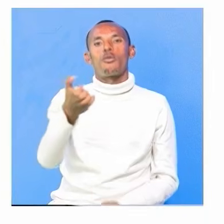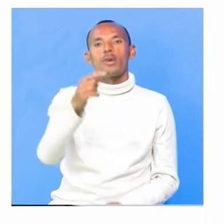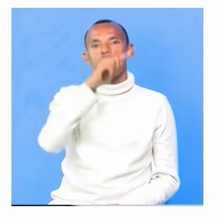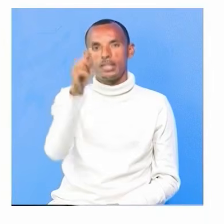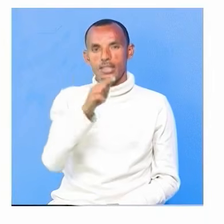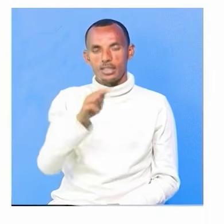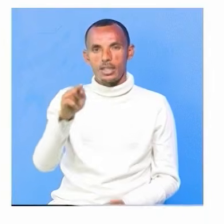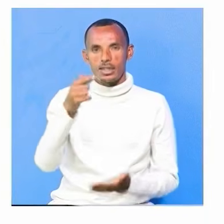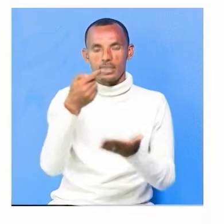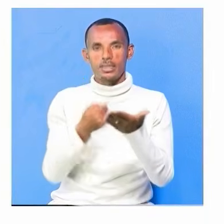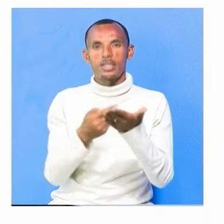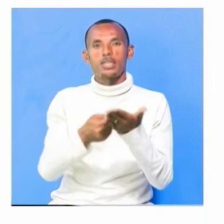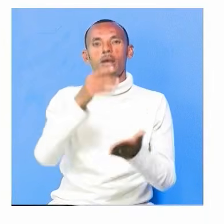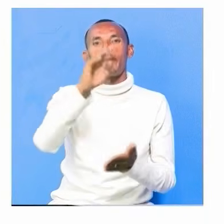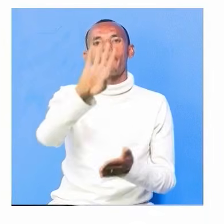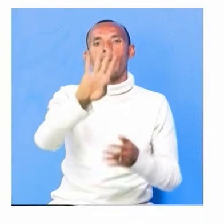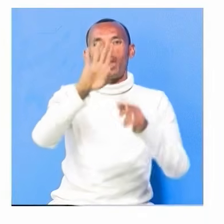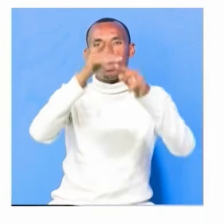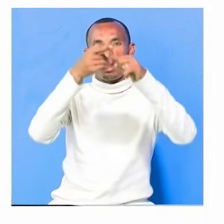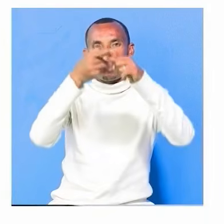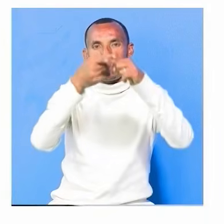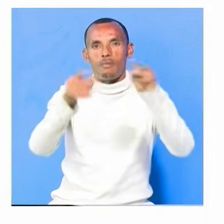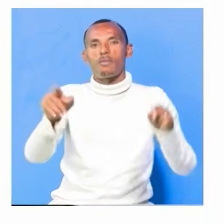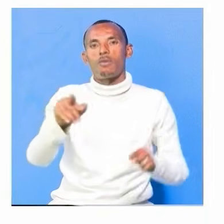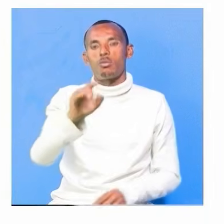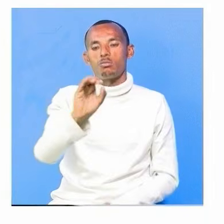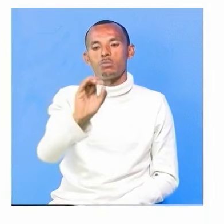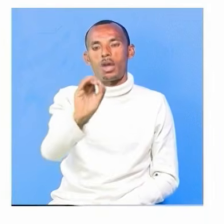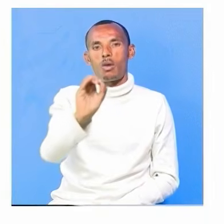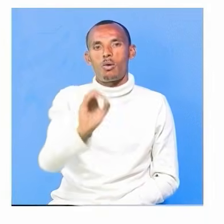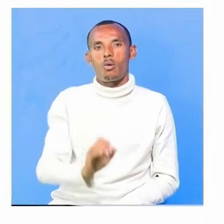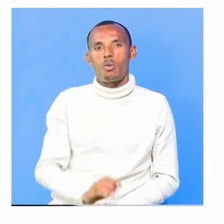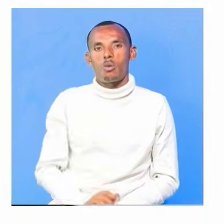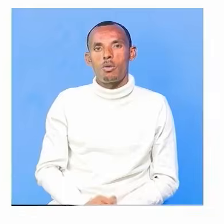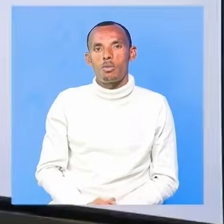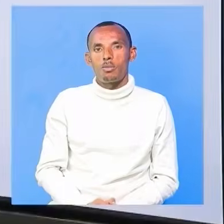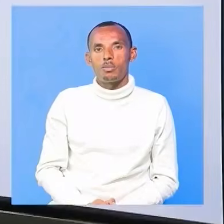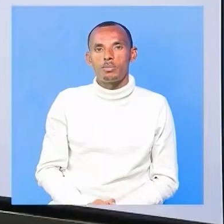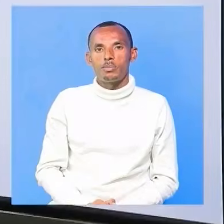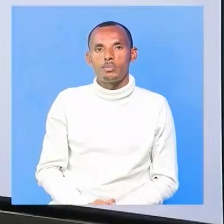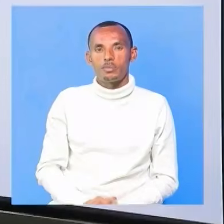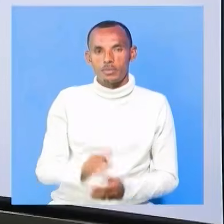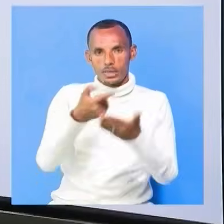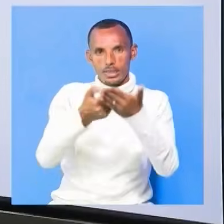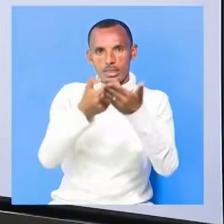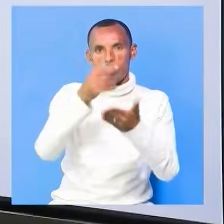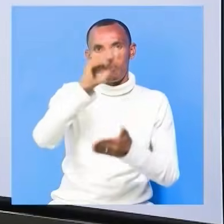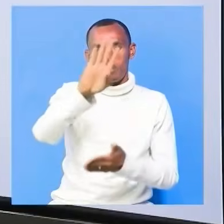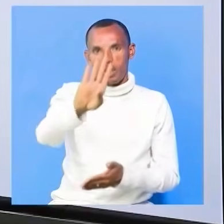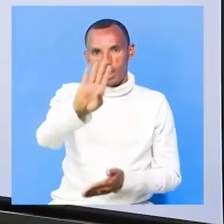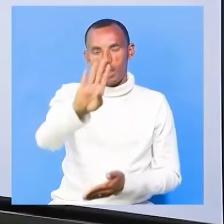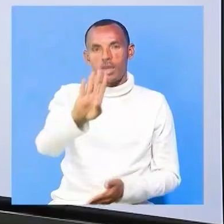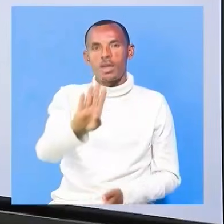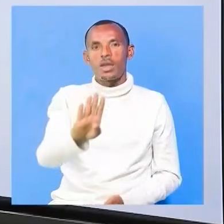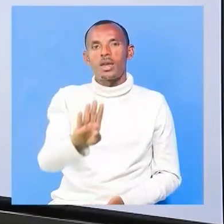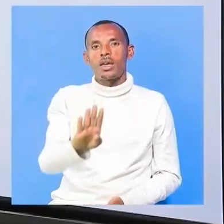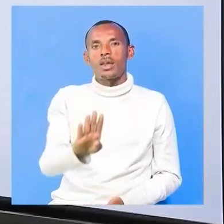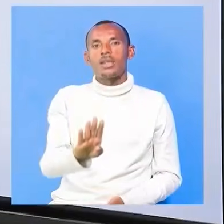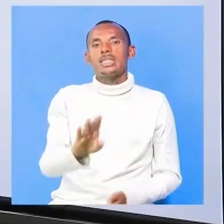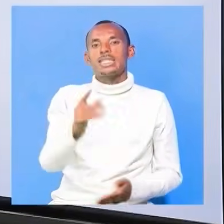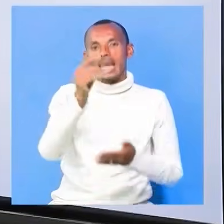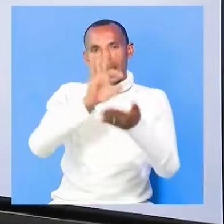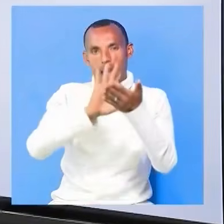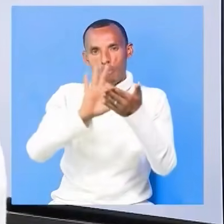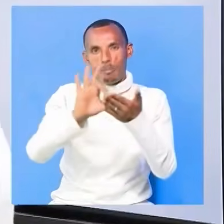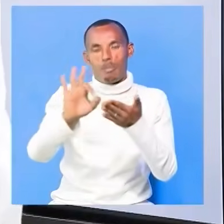integer, and this B should be different from 0, okay? This B, or